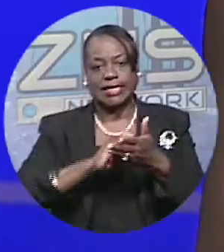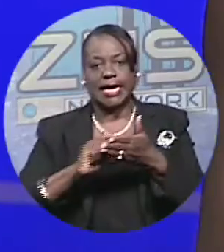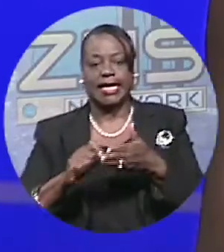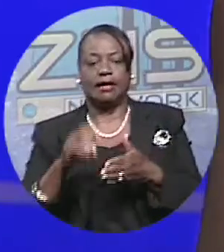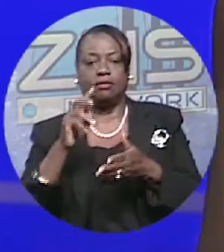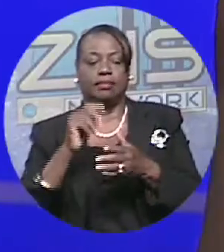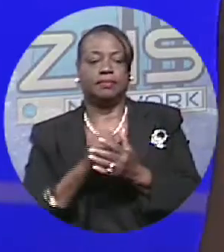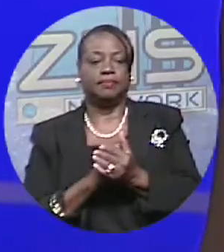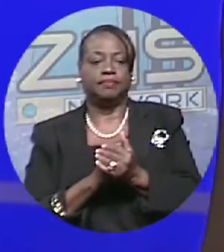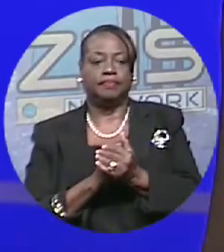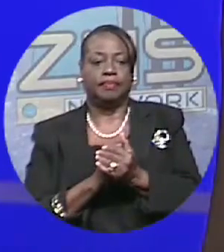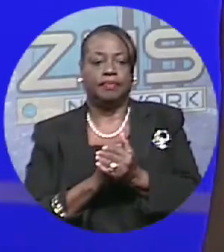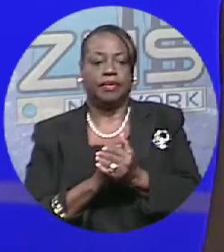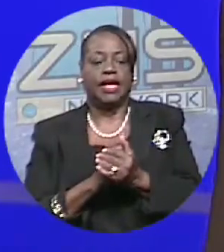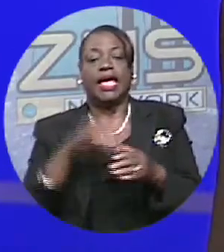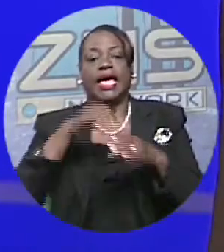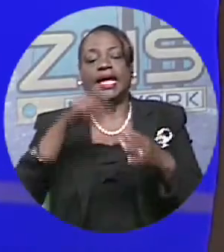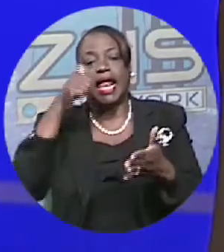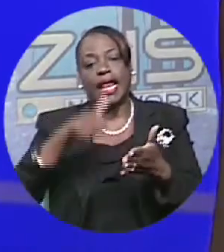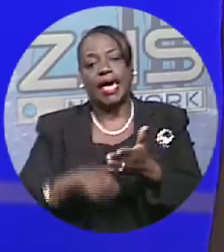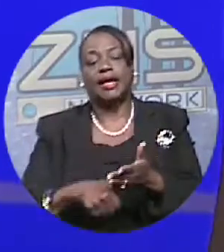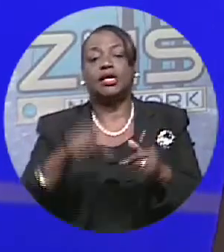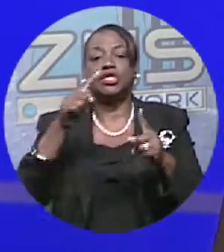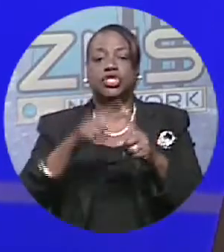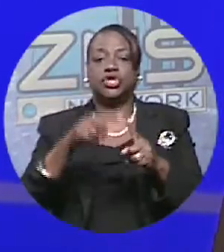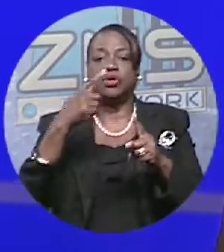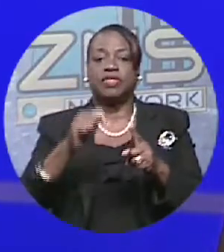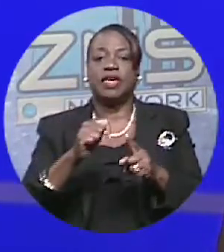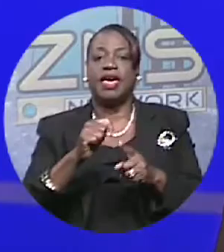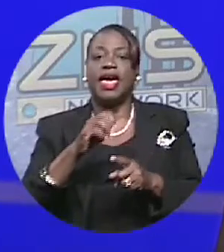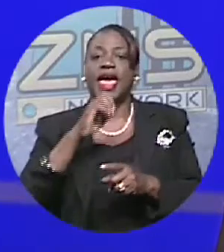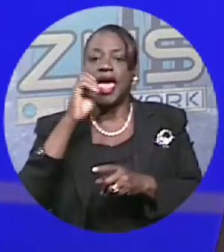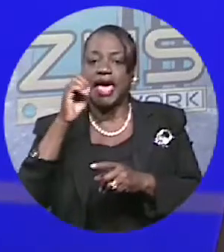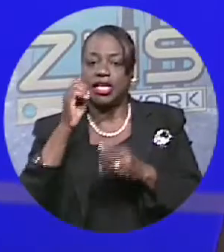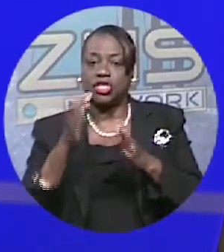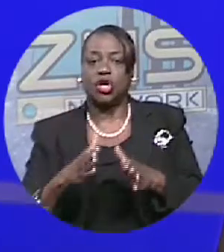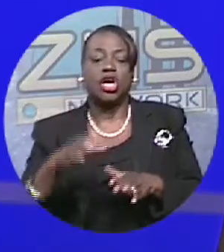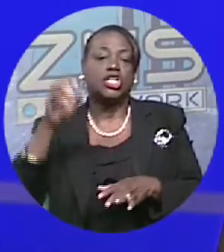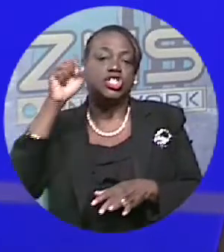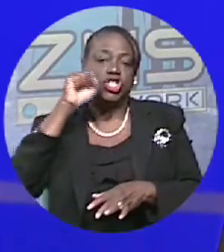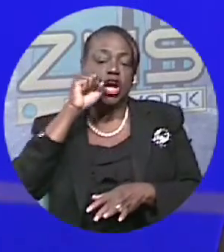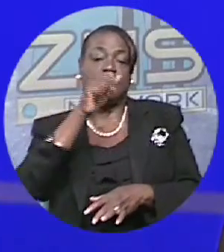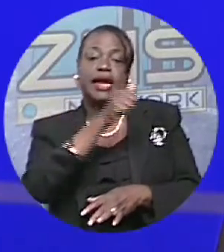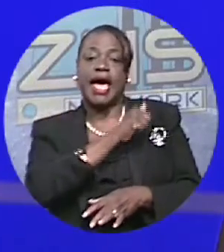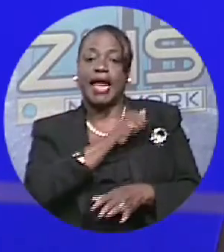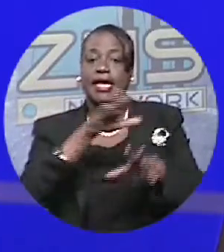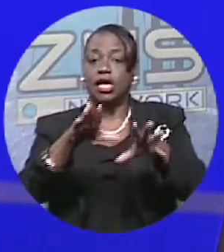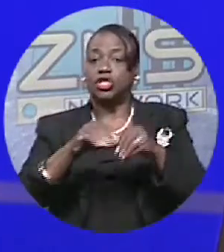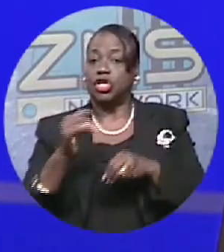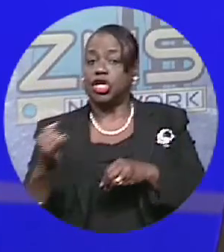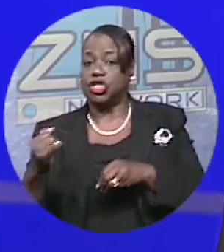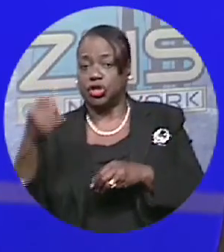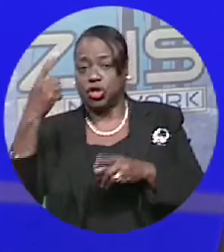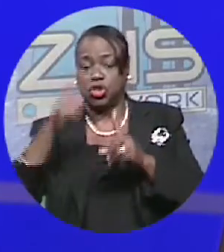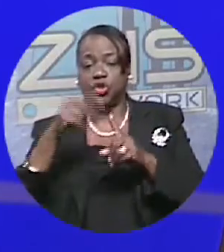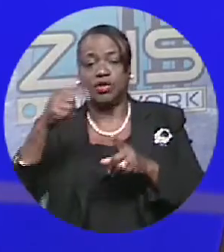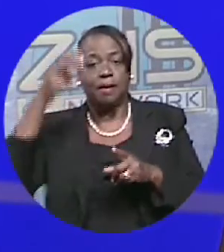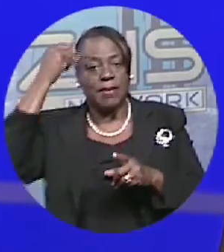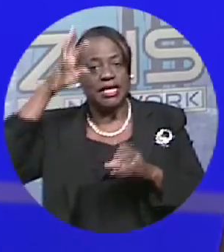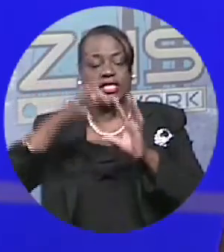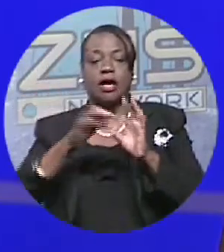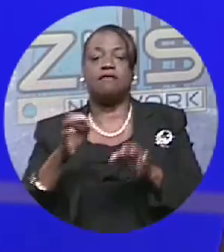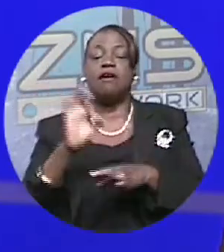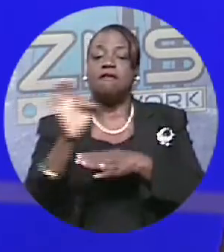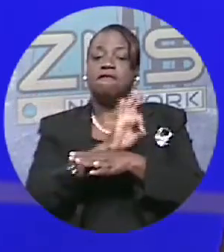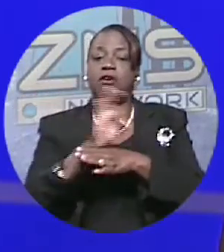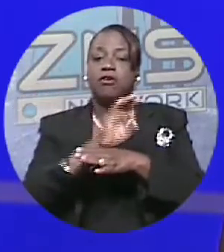In other news tonight, in a letter to the editor titled A Mother's Anger, Sharon Adderley took issue with the Ministry of Foreign Affairs and its assistance to